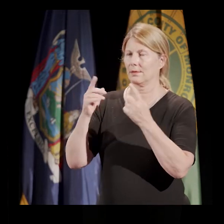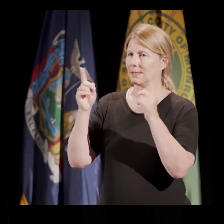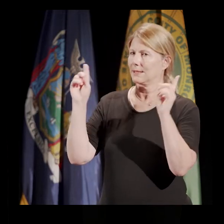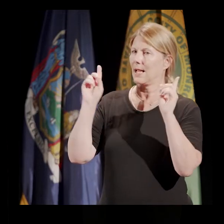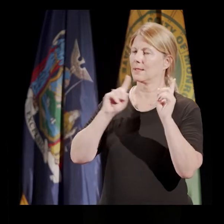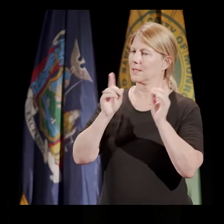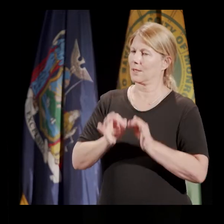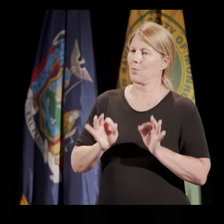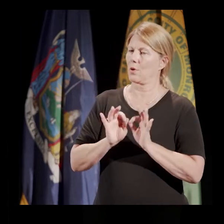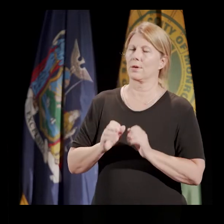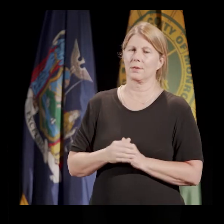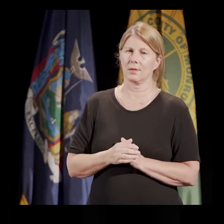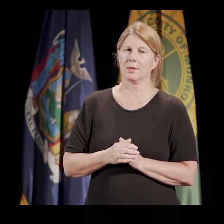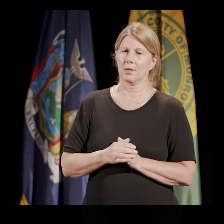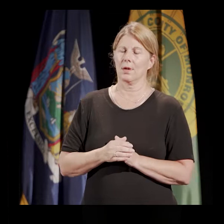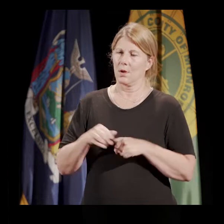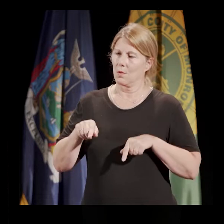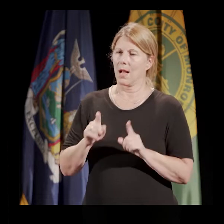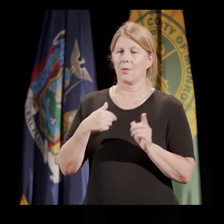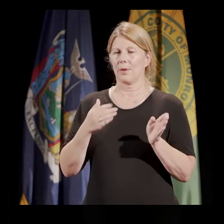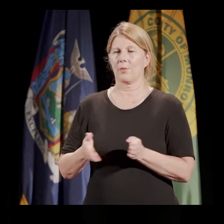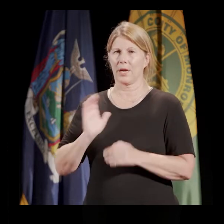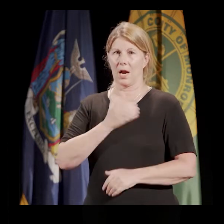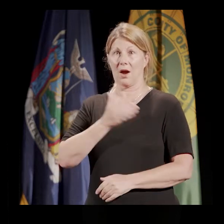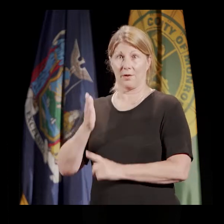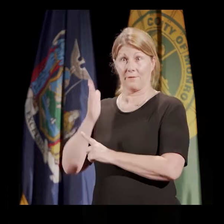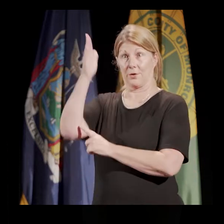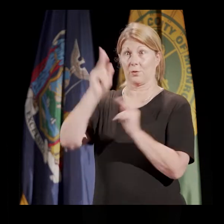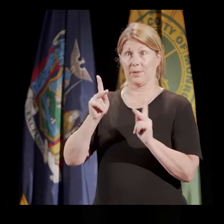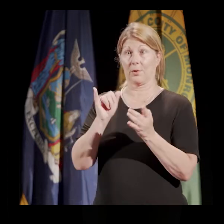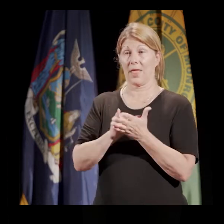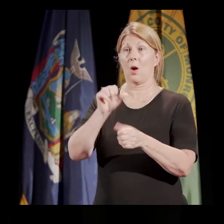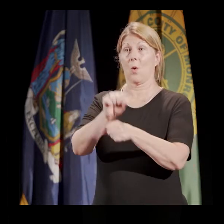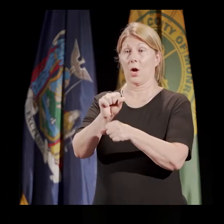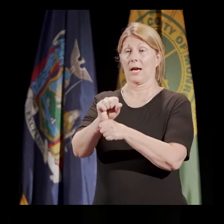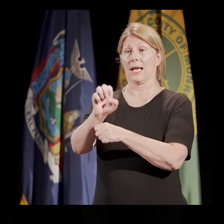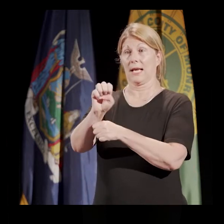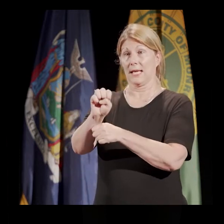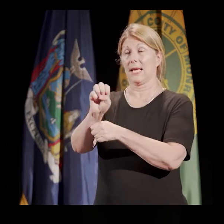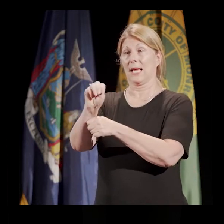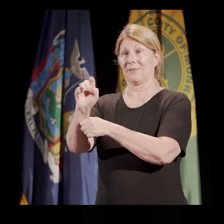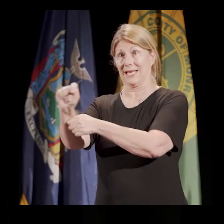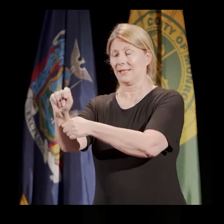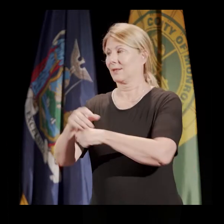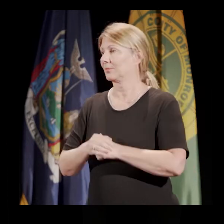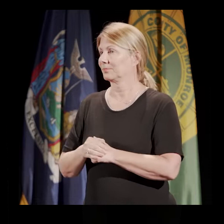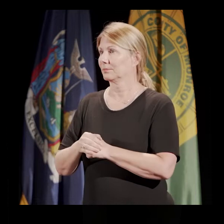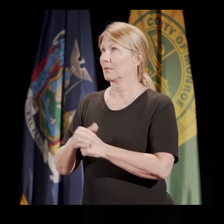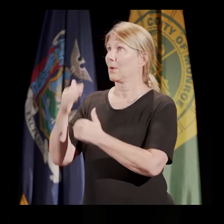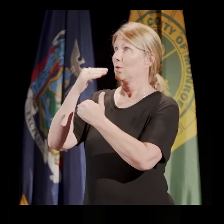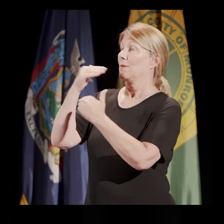as we seek to prepare our future first responders. I want to thank my team at City Hall who are working to ensure this program